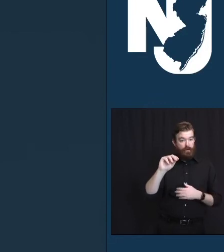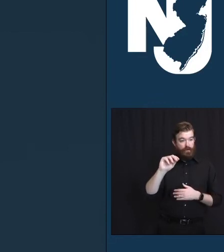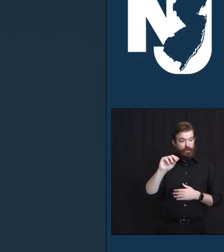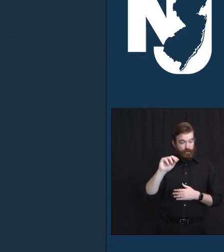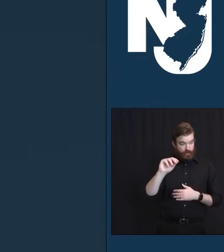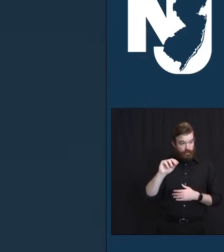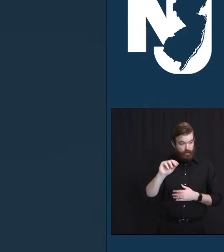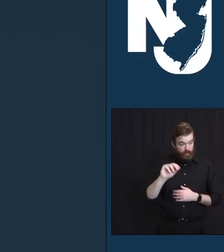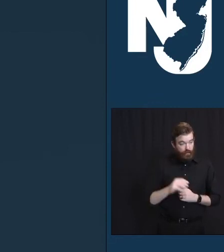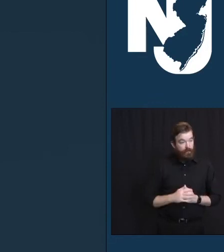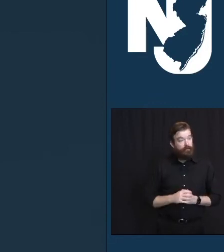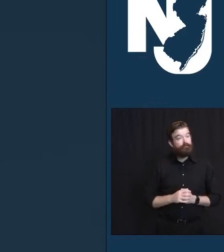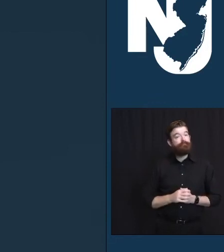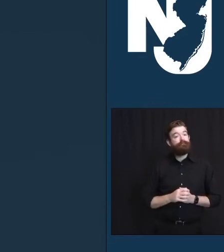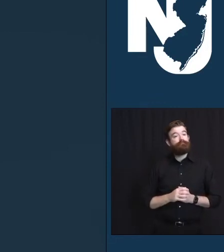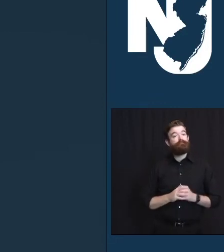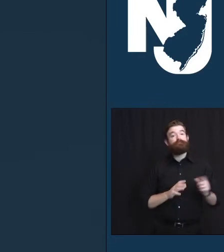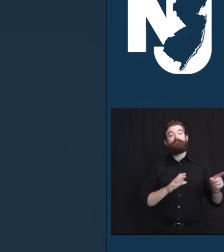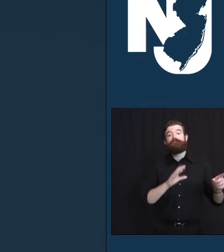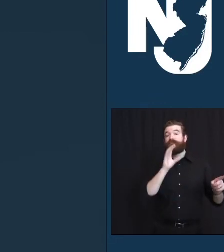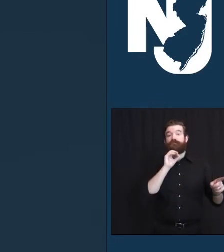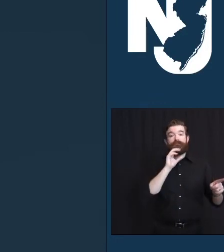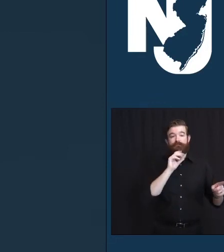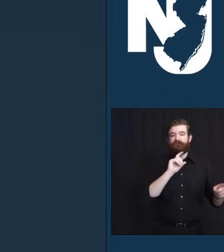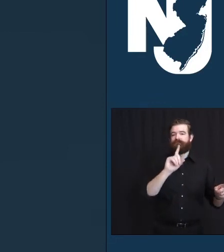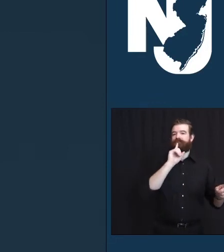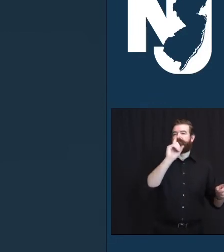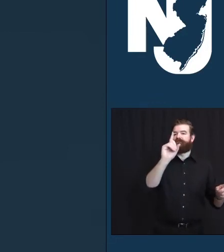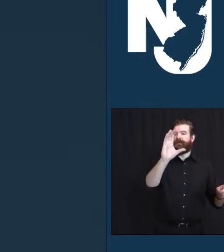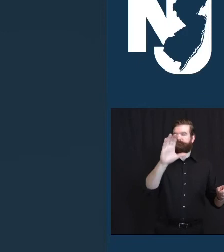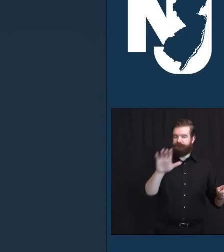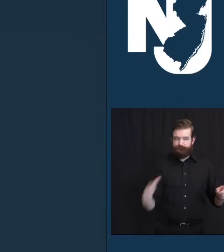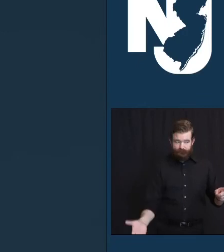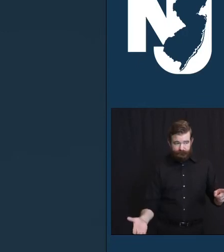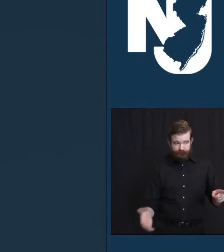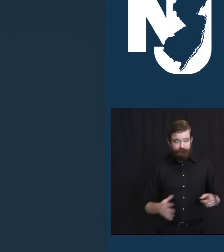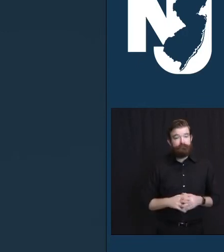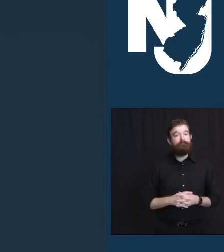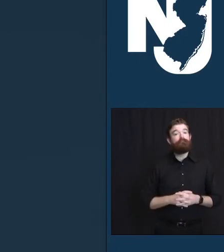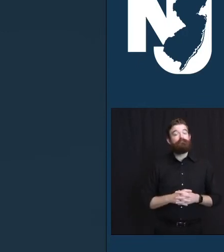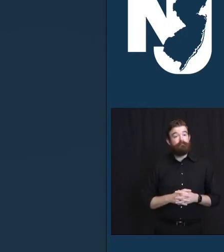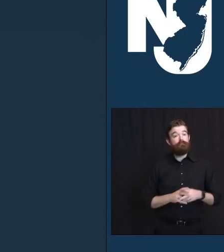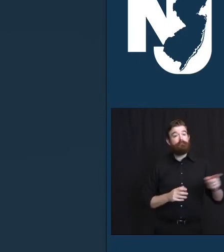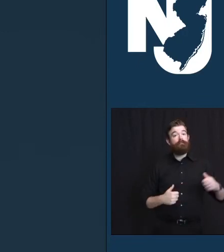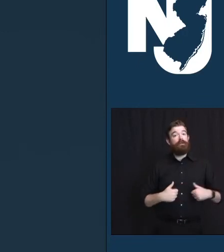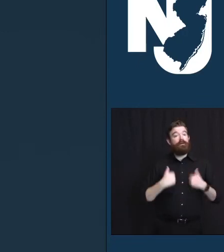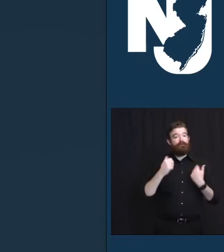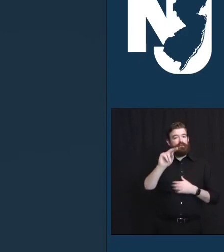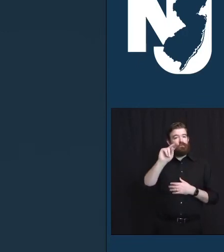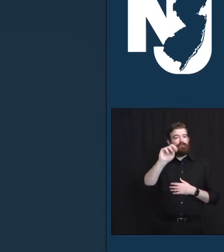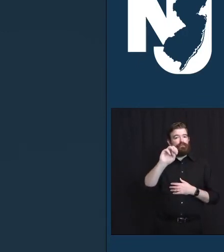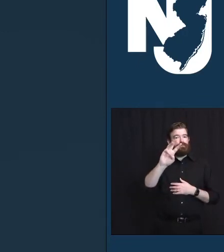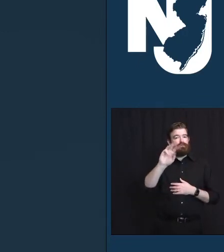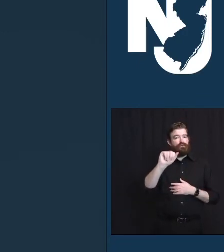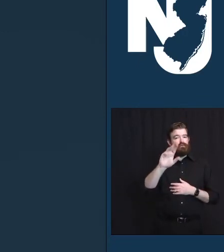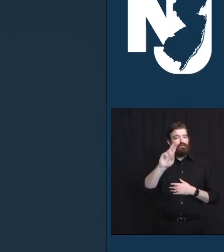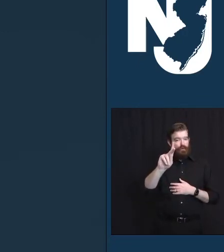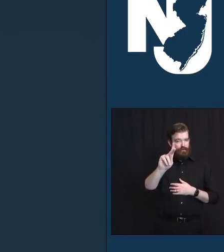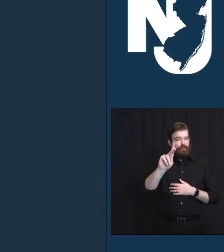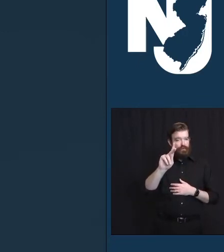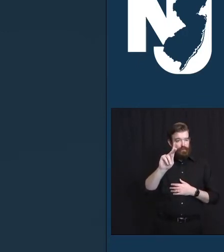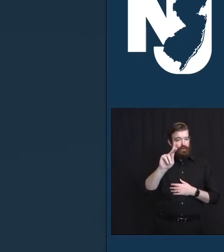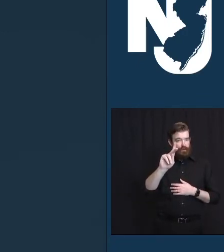at the age of 100. Carmela was a Newark native and longtime resident of Irvington. She was an Irvington High